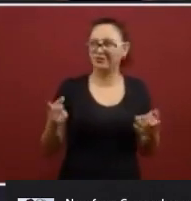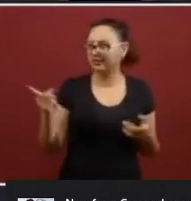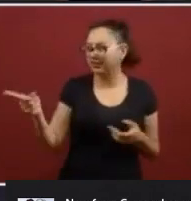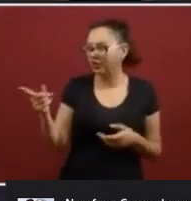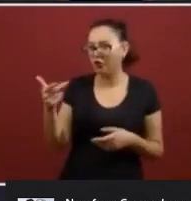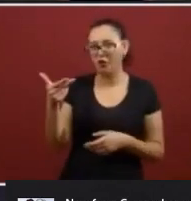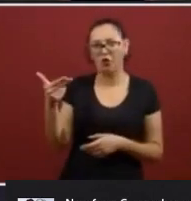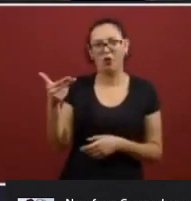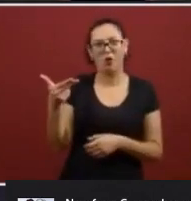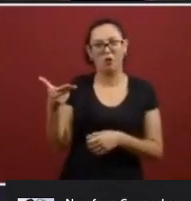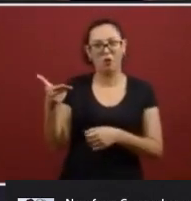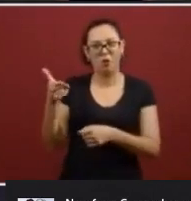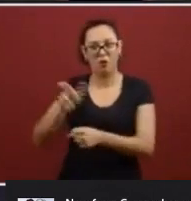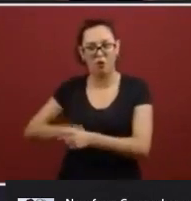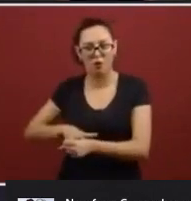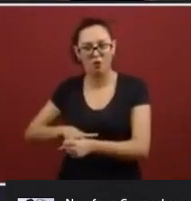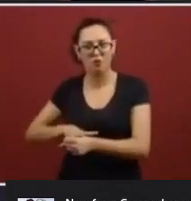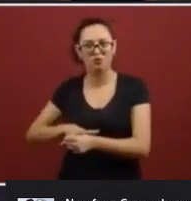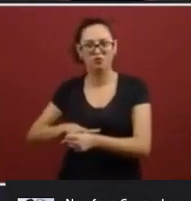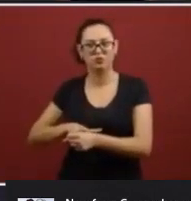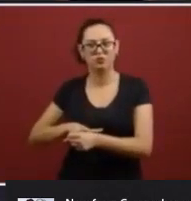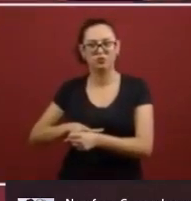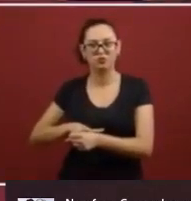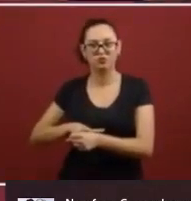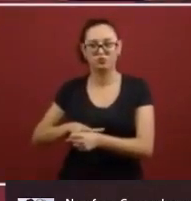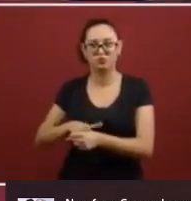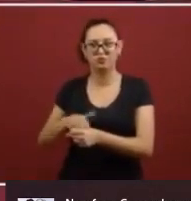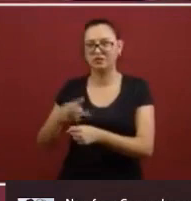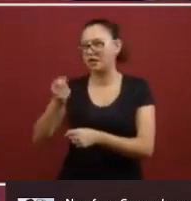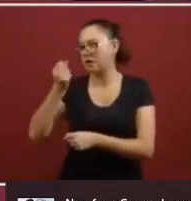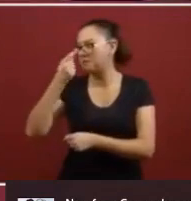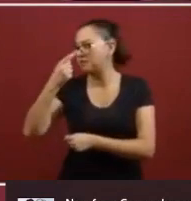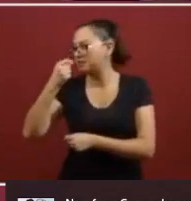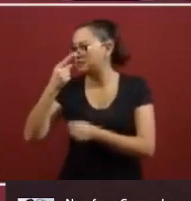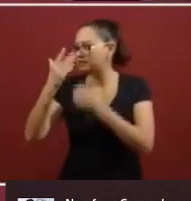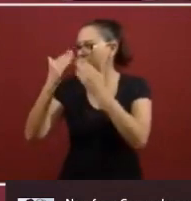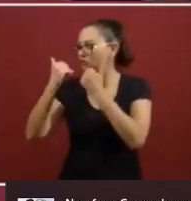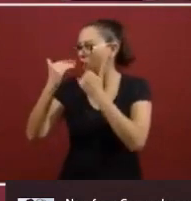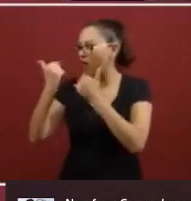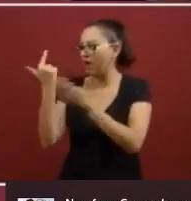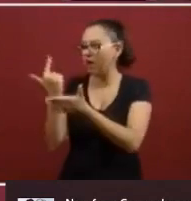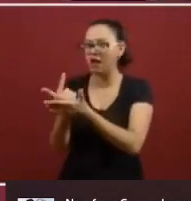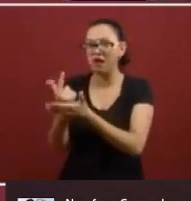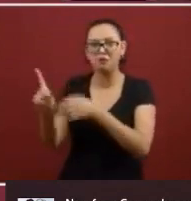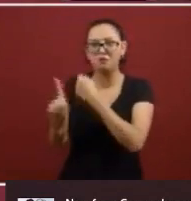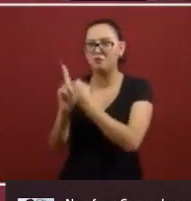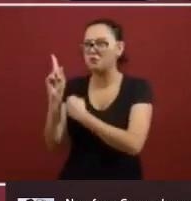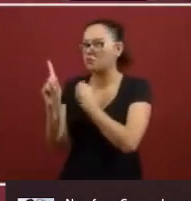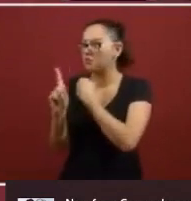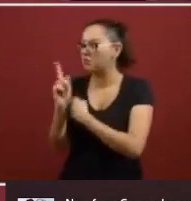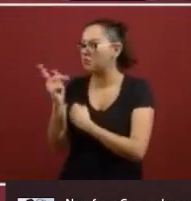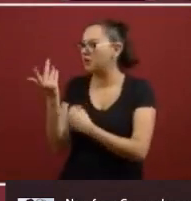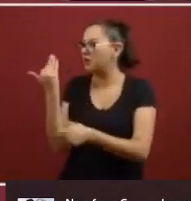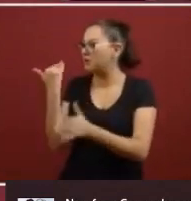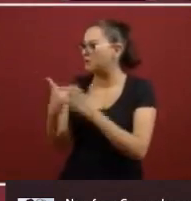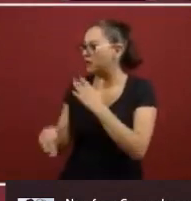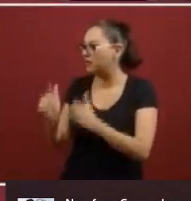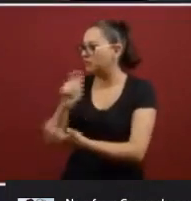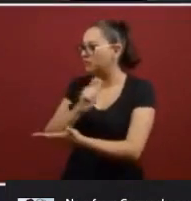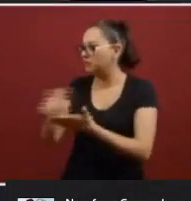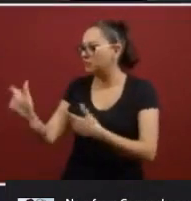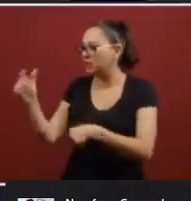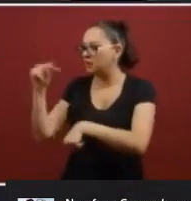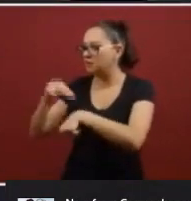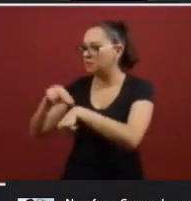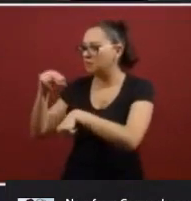with the grave problem or que no situation hay medicinas, that there's no medicine, no hay médicos, there's no doctors. está